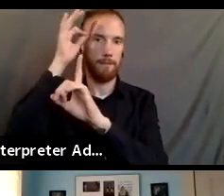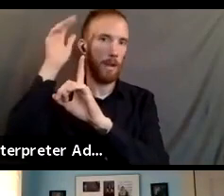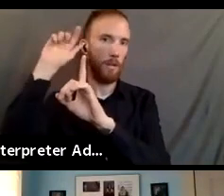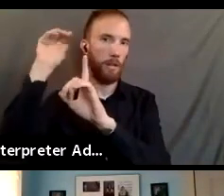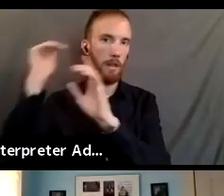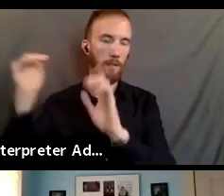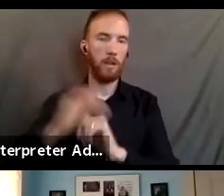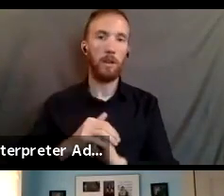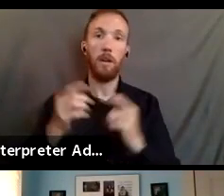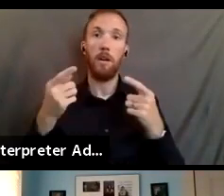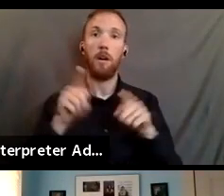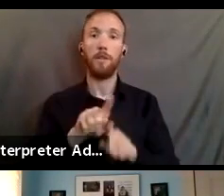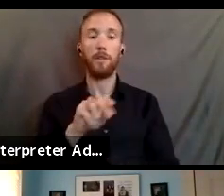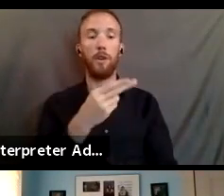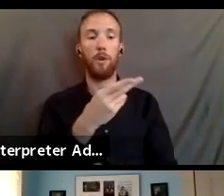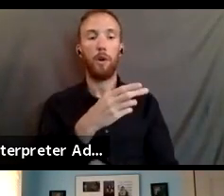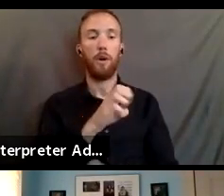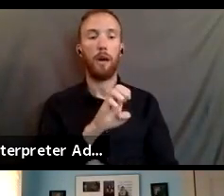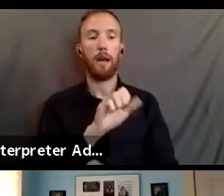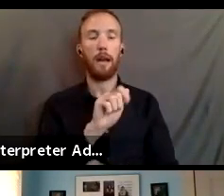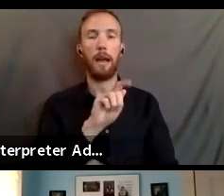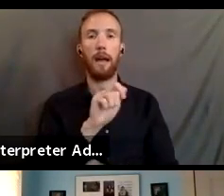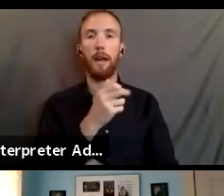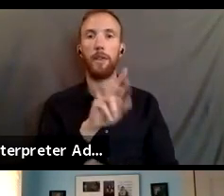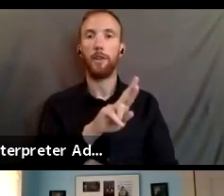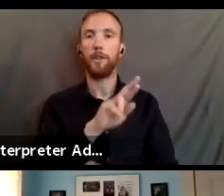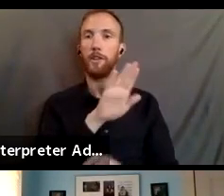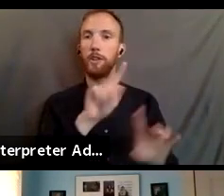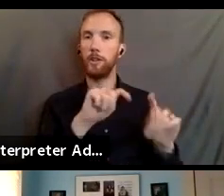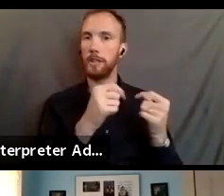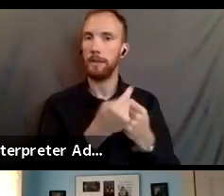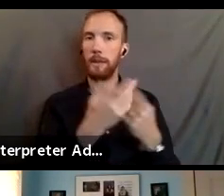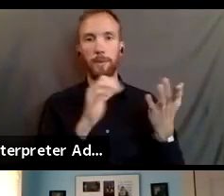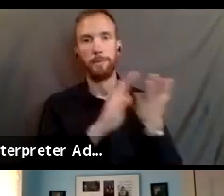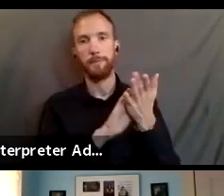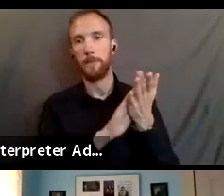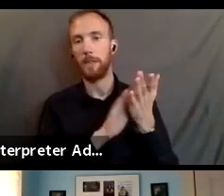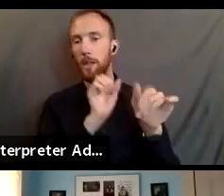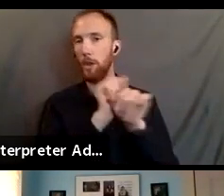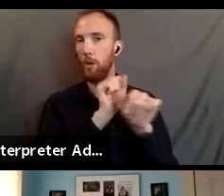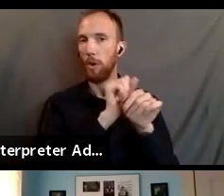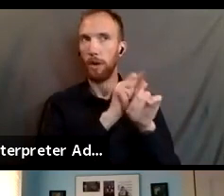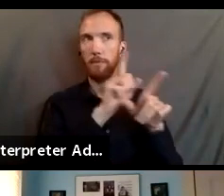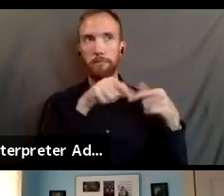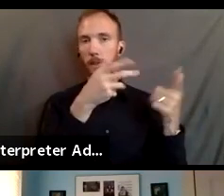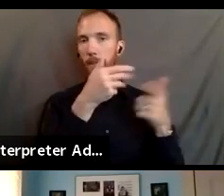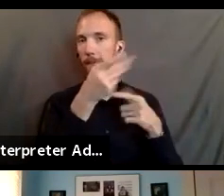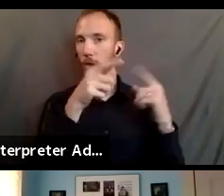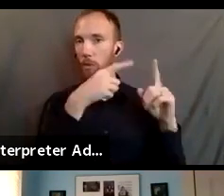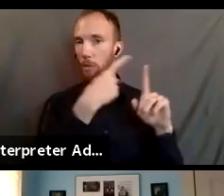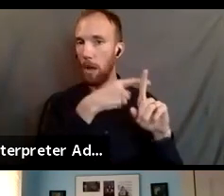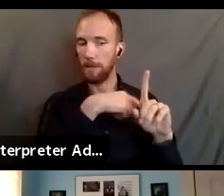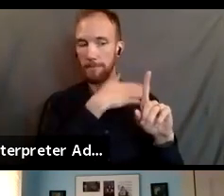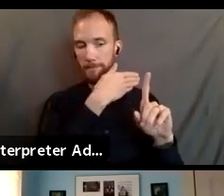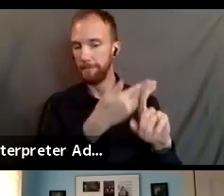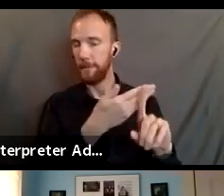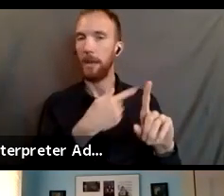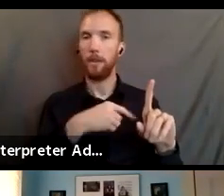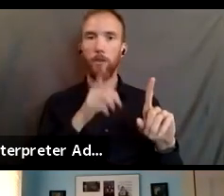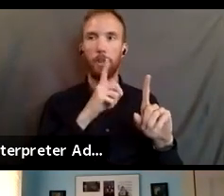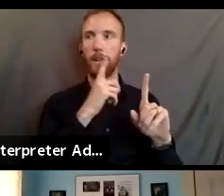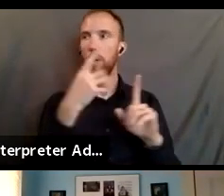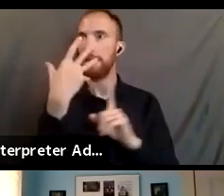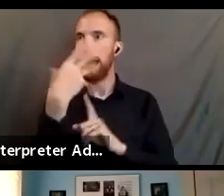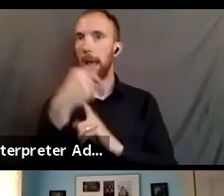heather and her team um did over the course of the last several months in really going out into communities and talking about the